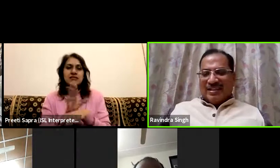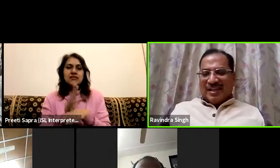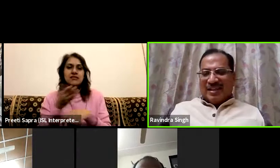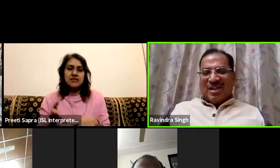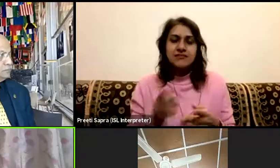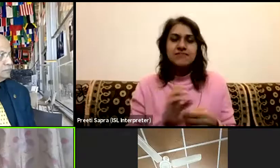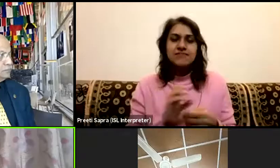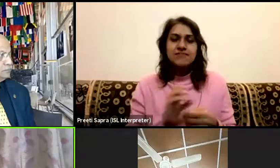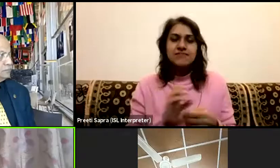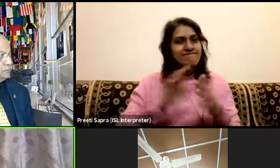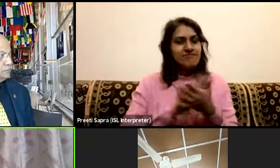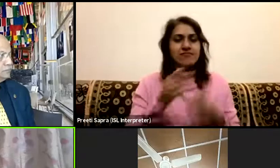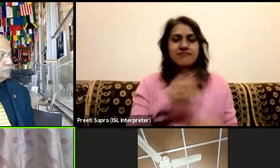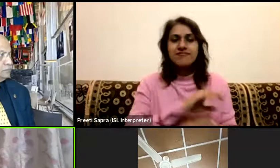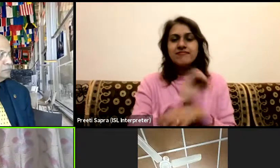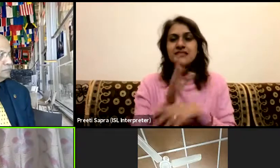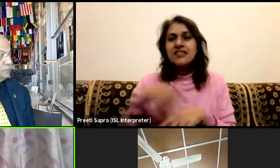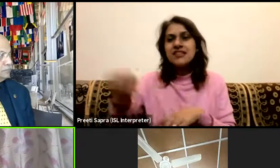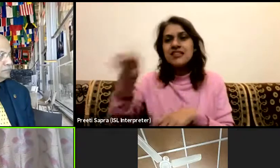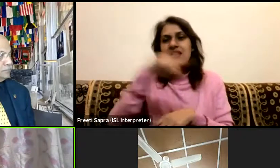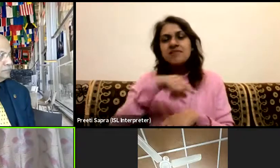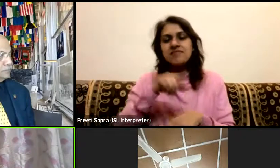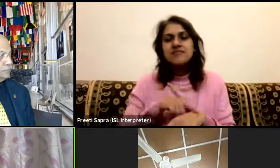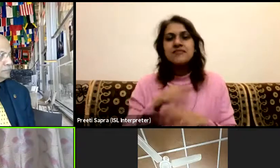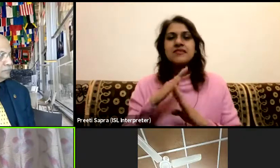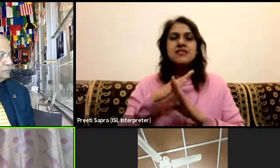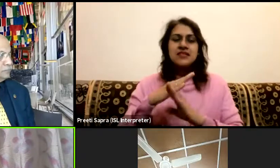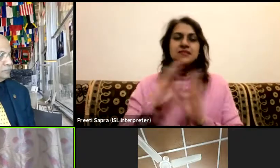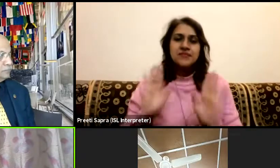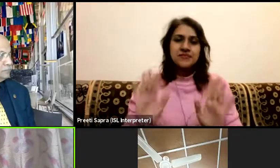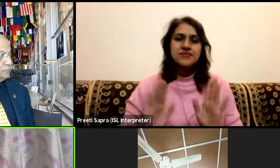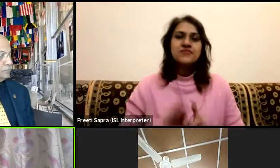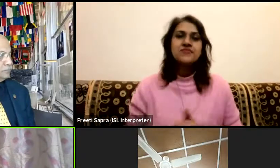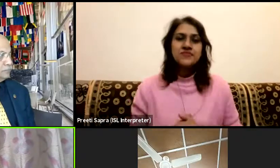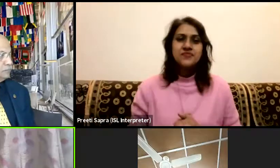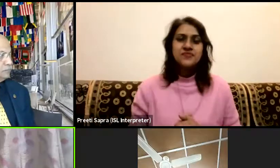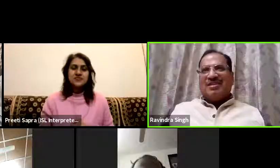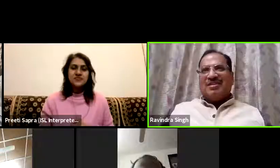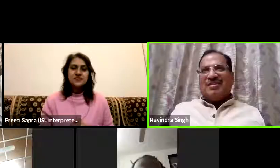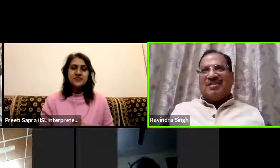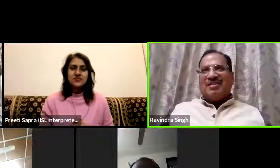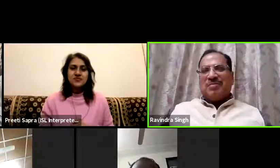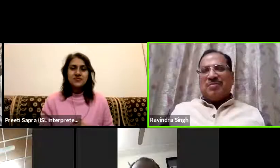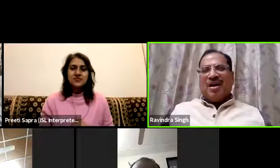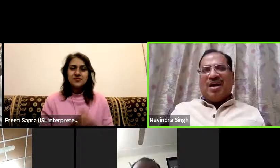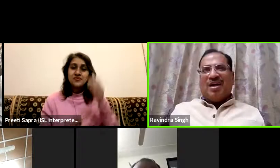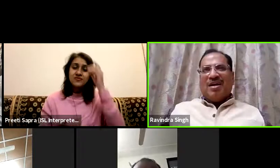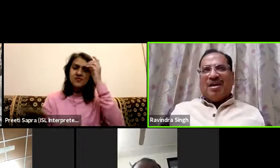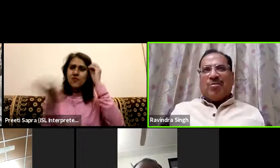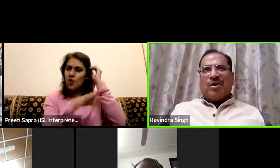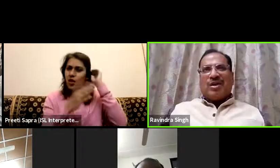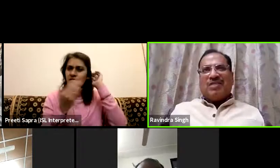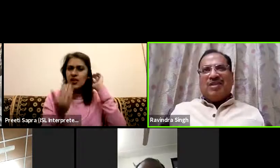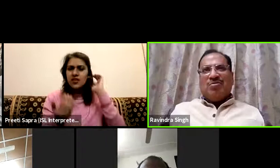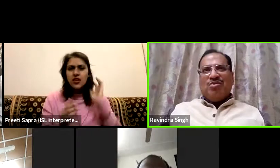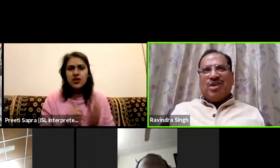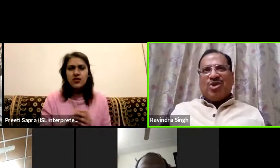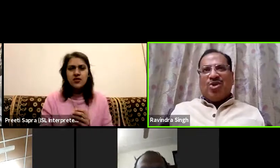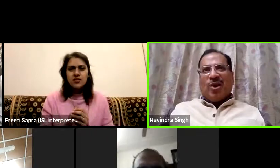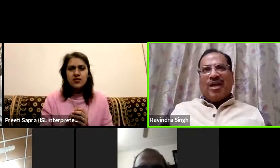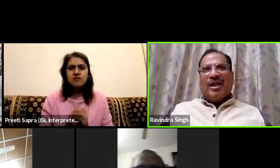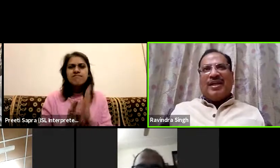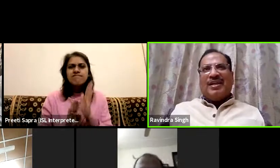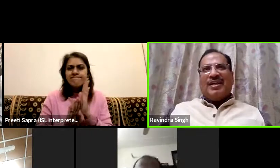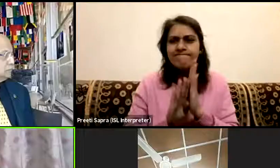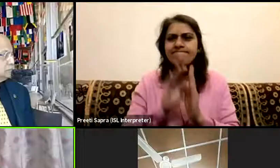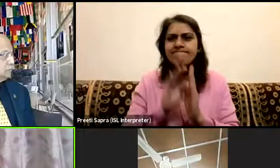Skilling has taken a new turn in the pandemic era. People are progressively moving